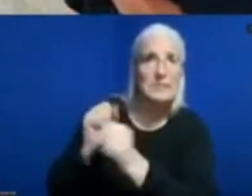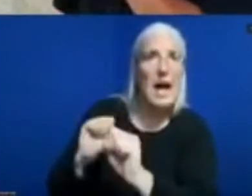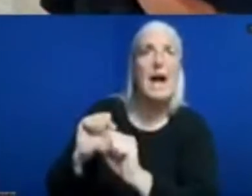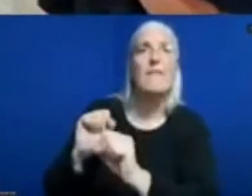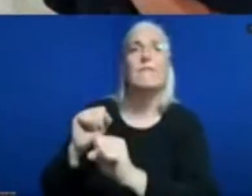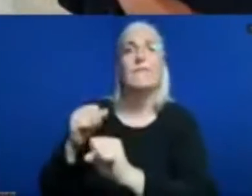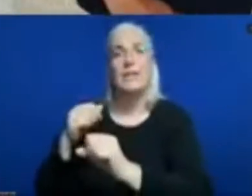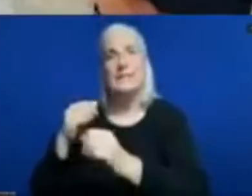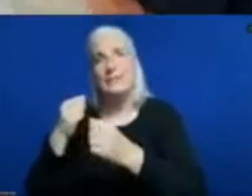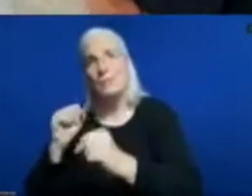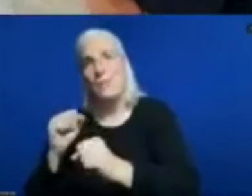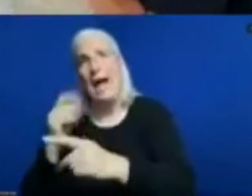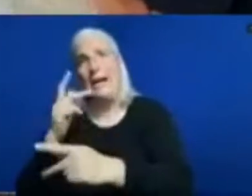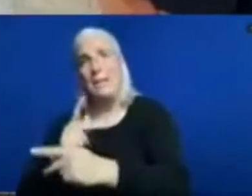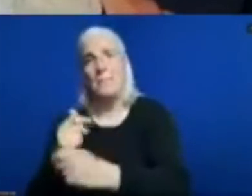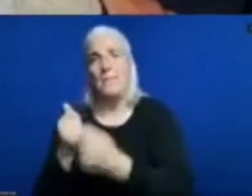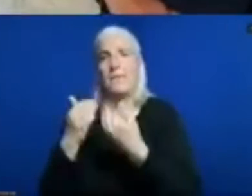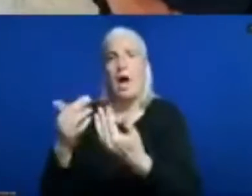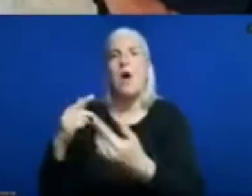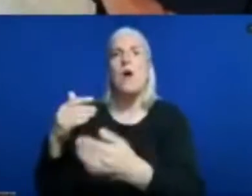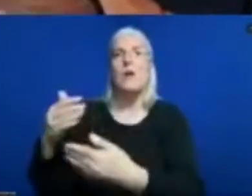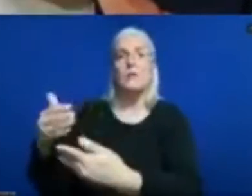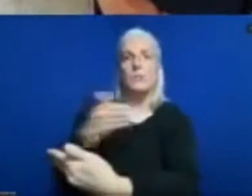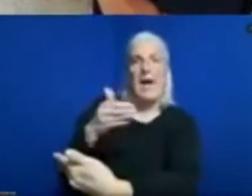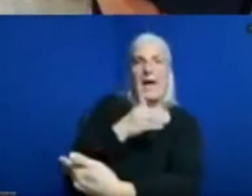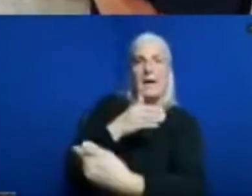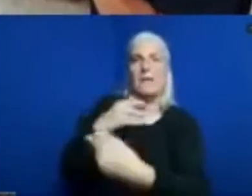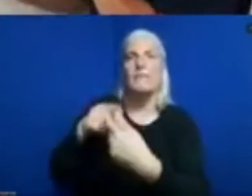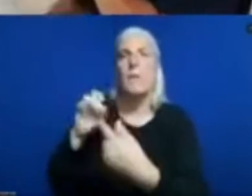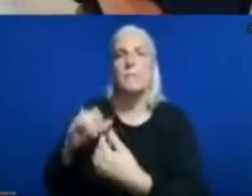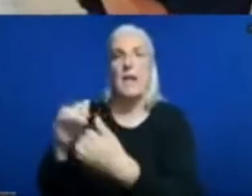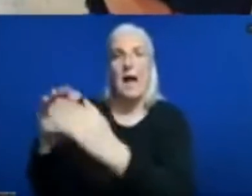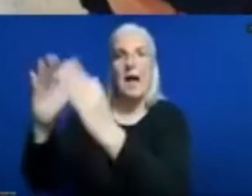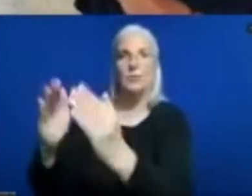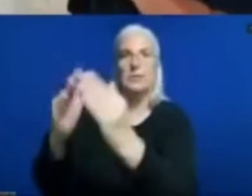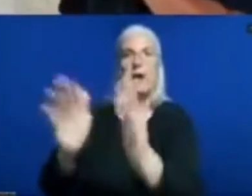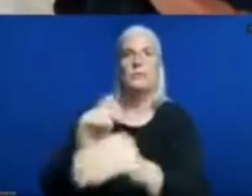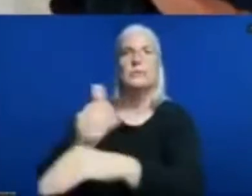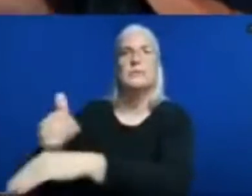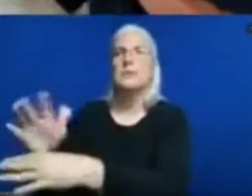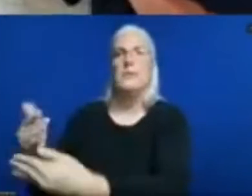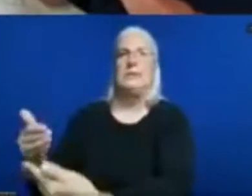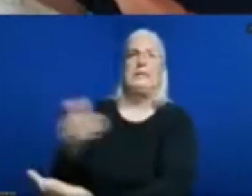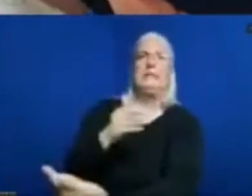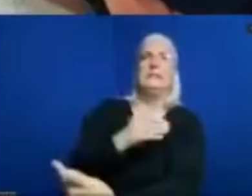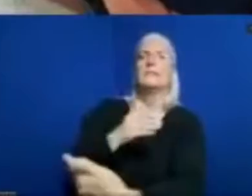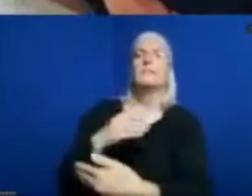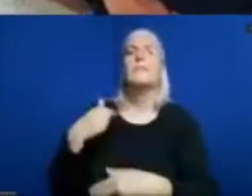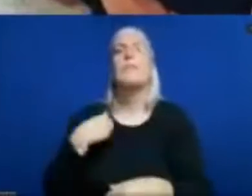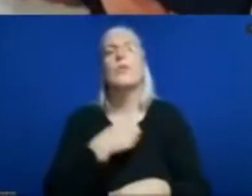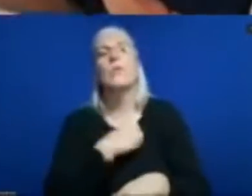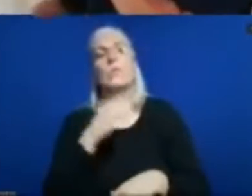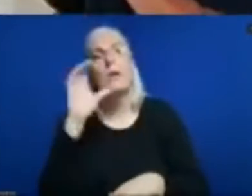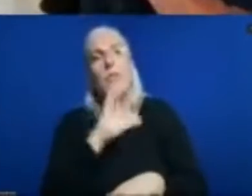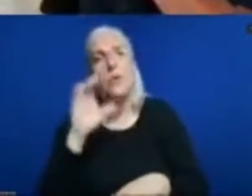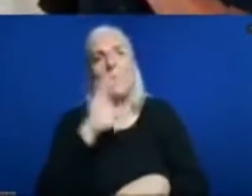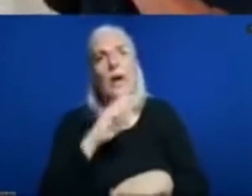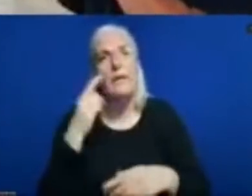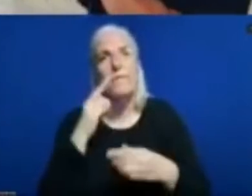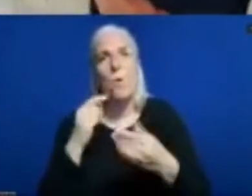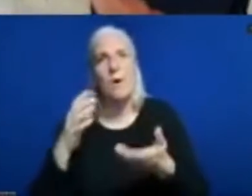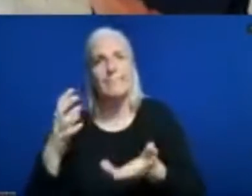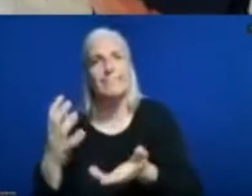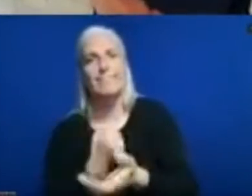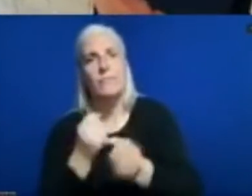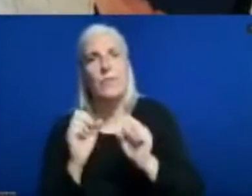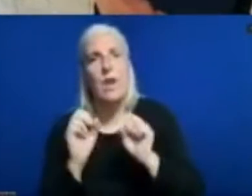down the 395 corridor. So we are looking at opportunities where we can pick that up, the fuel changes and such that it's more conducive